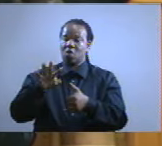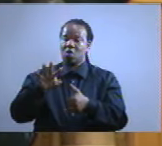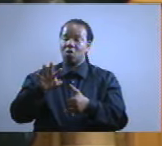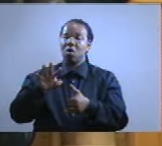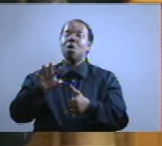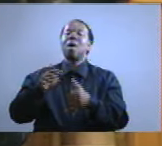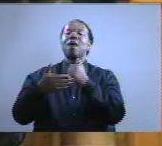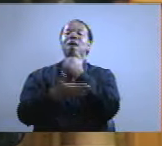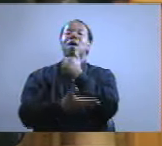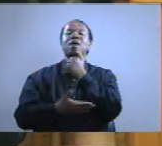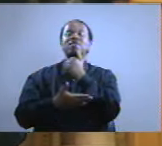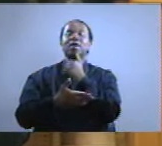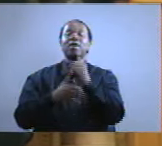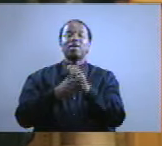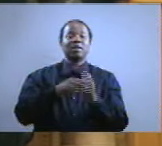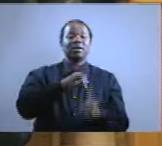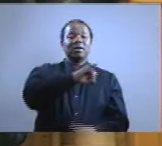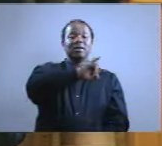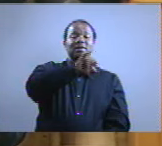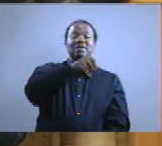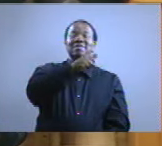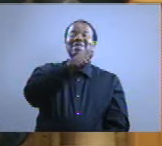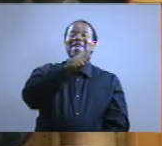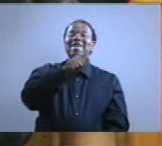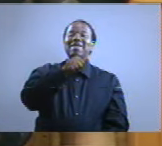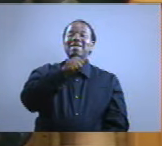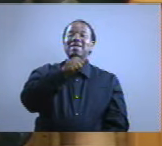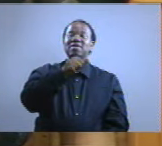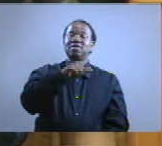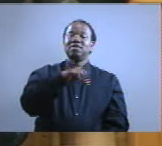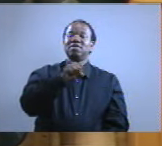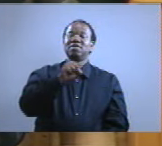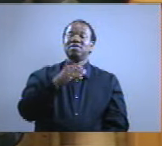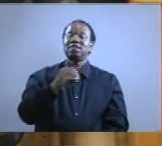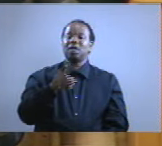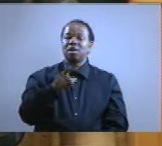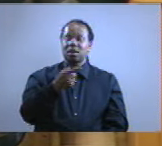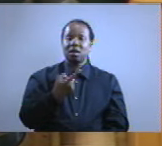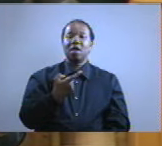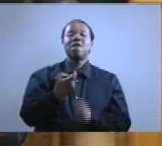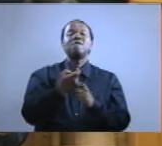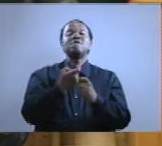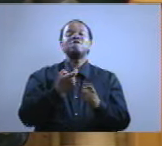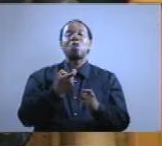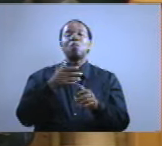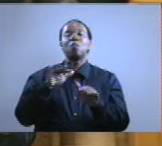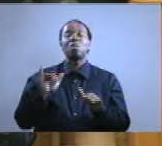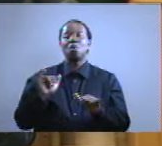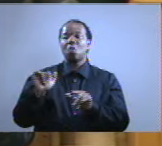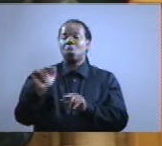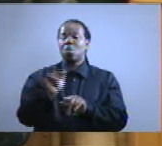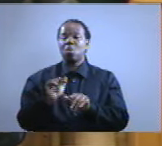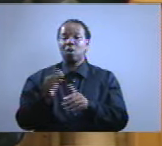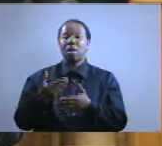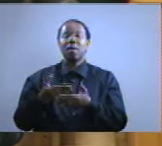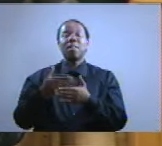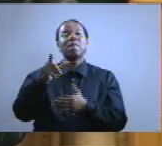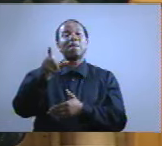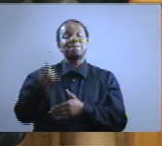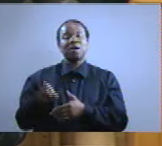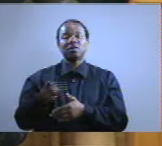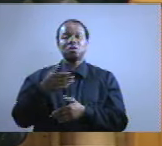gold award, Jason Caldecott of the Robertson Correctional Center in the Western Cape and a former drug